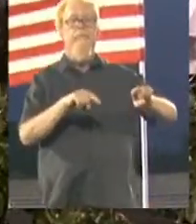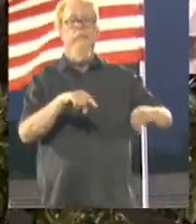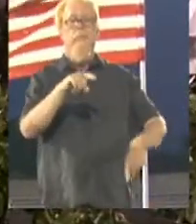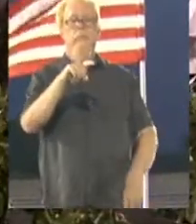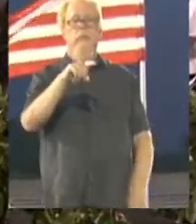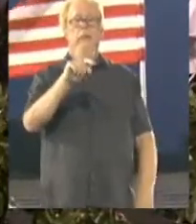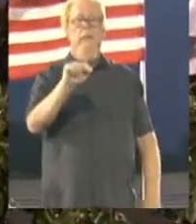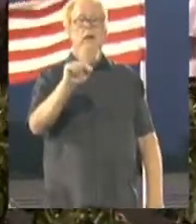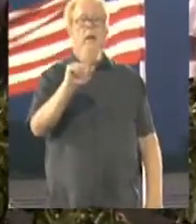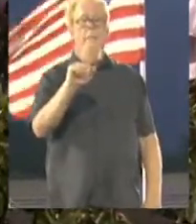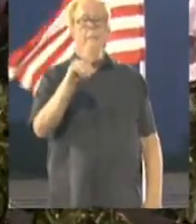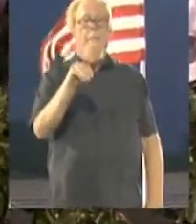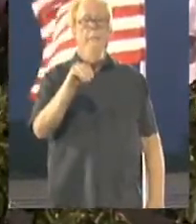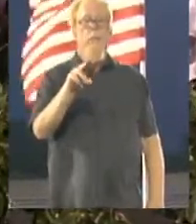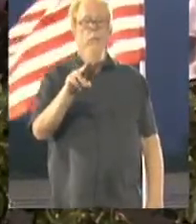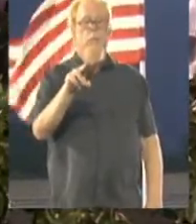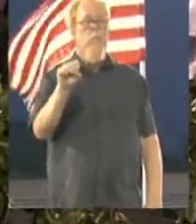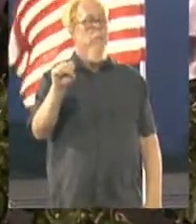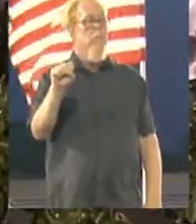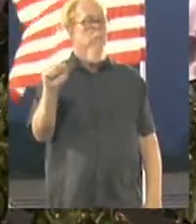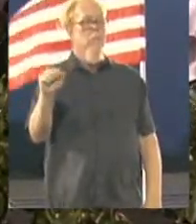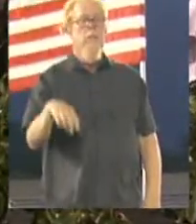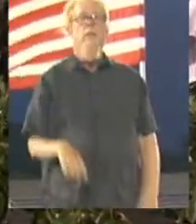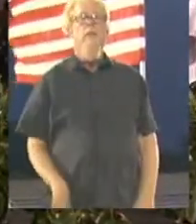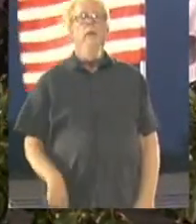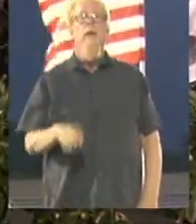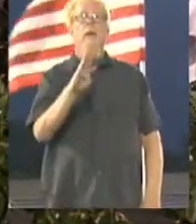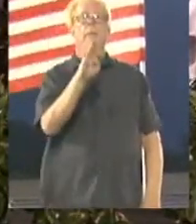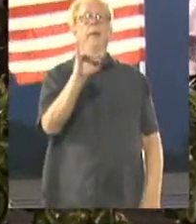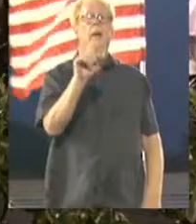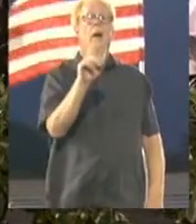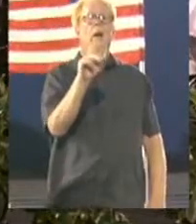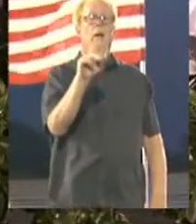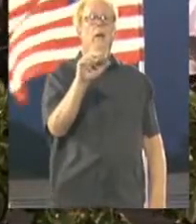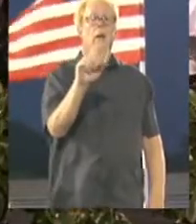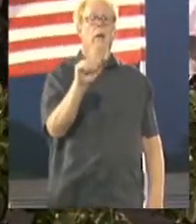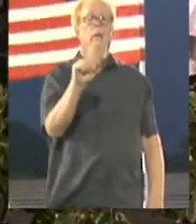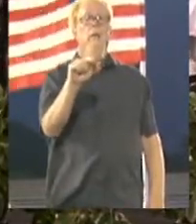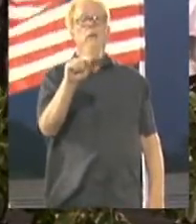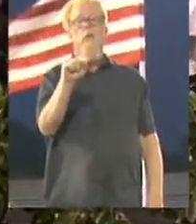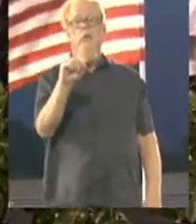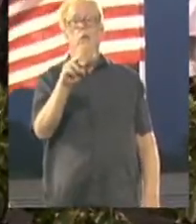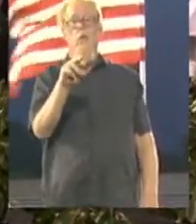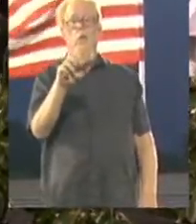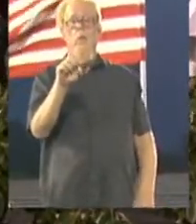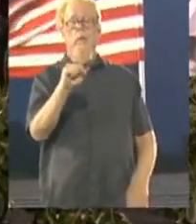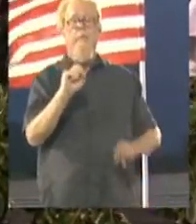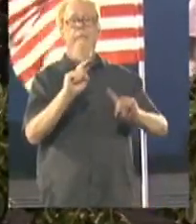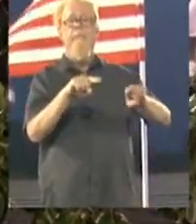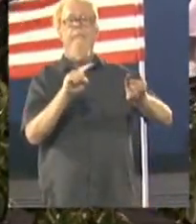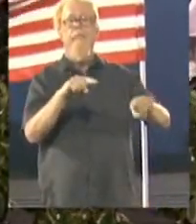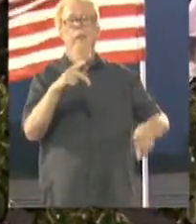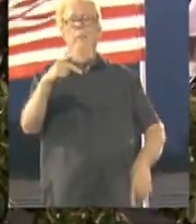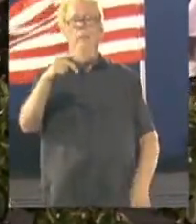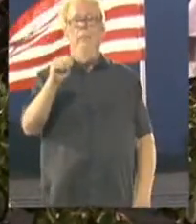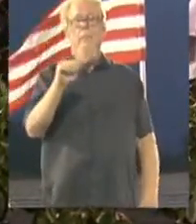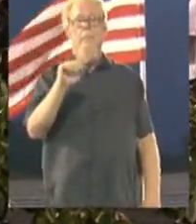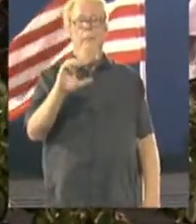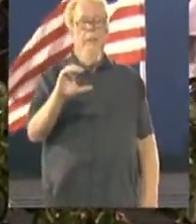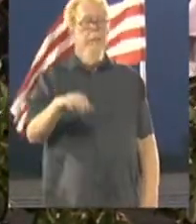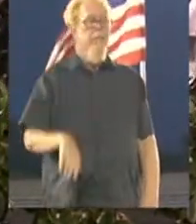San Antonio. Bianca L. Torres will be attending Palo Alto College.